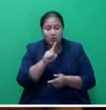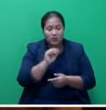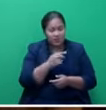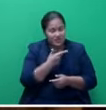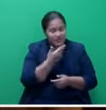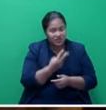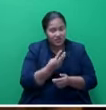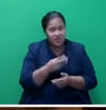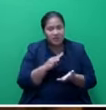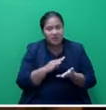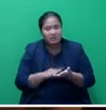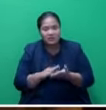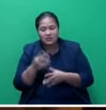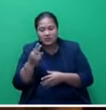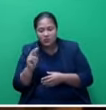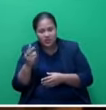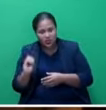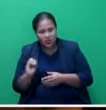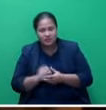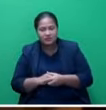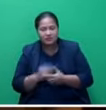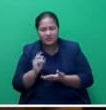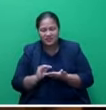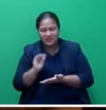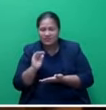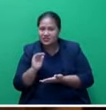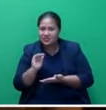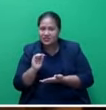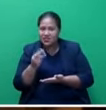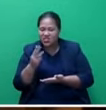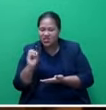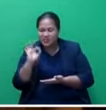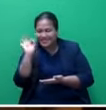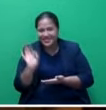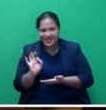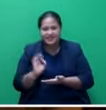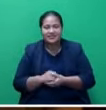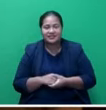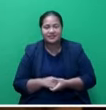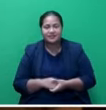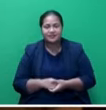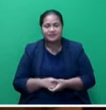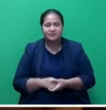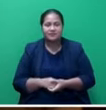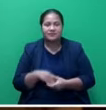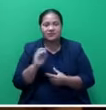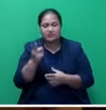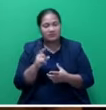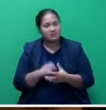1.73 million tons in 2020, an increase of 30%. Following Category